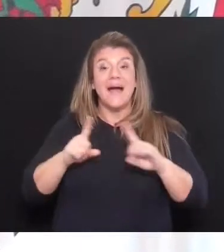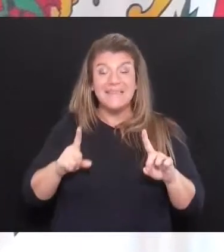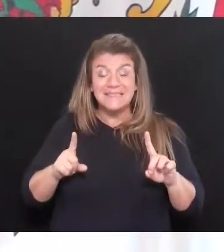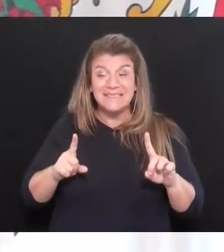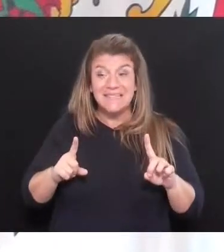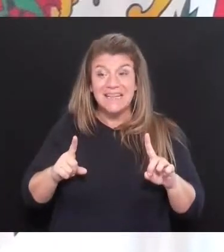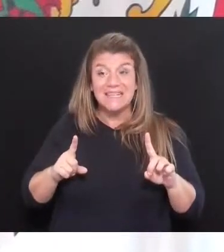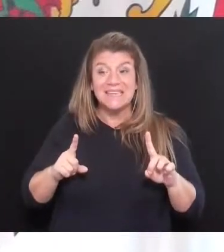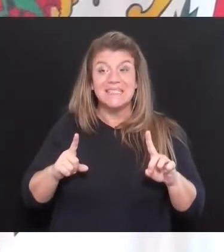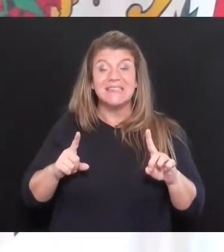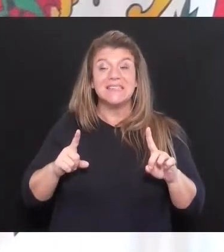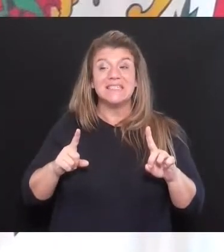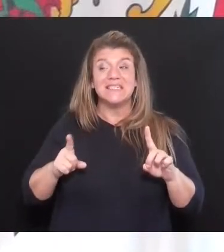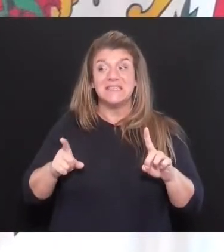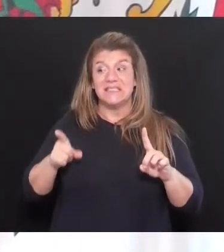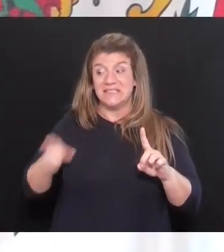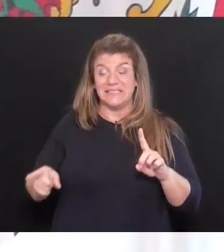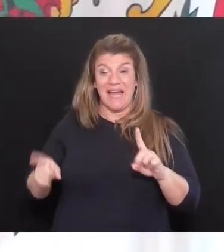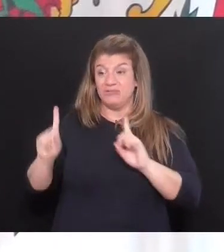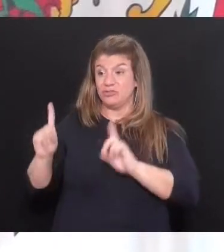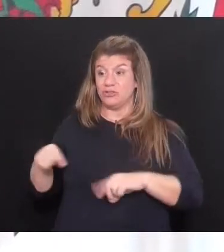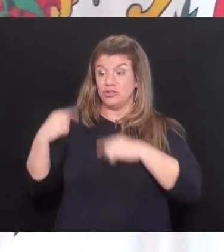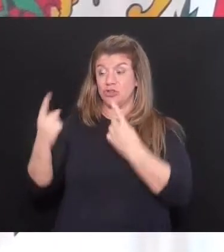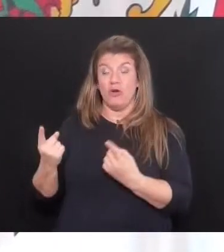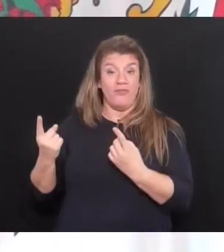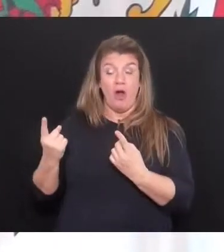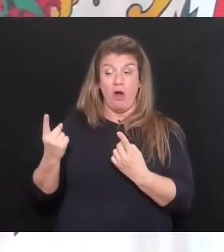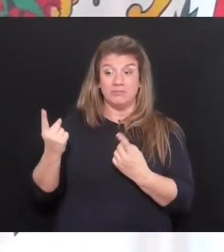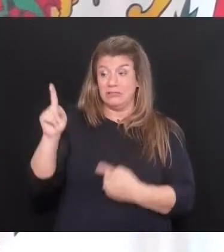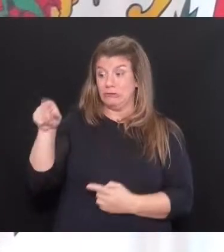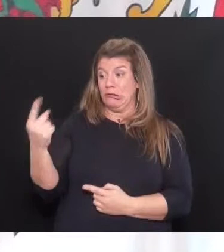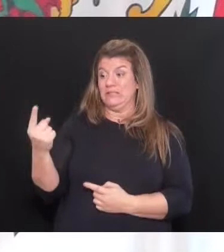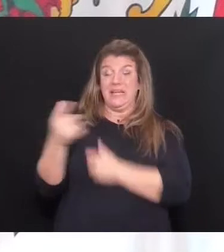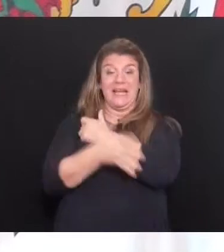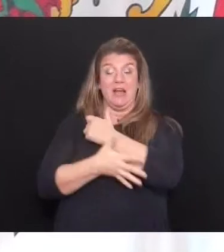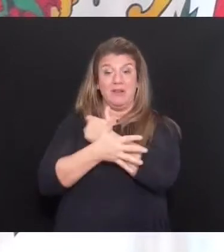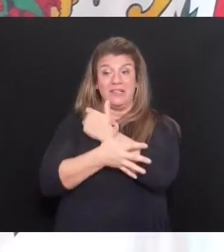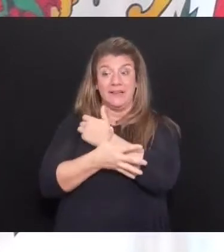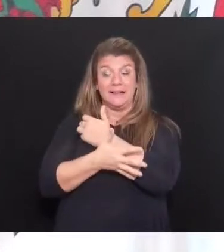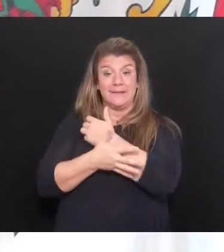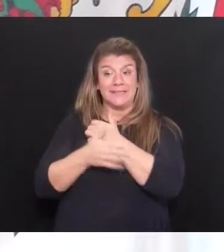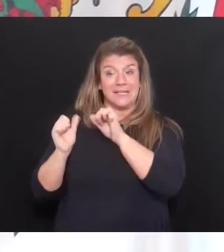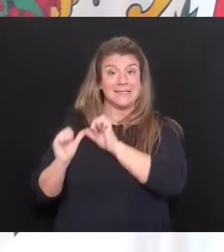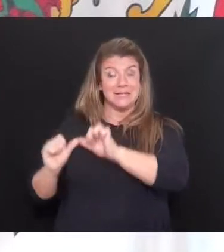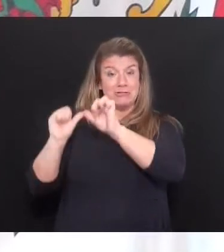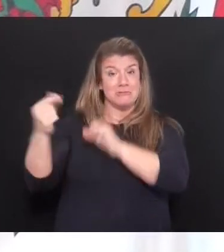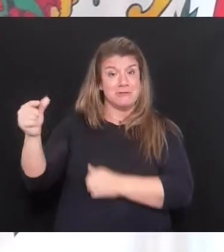But they've been one of the only county, if not the only county in their state that stayed green.